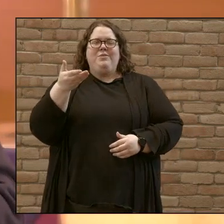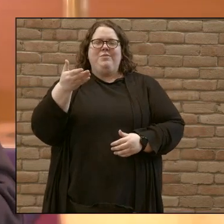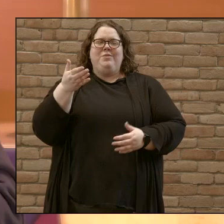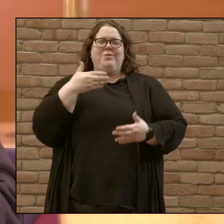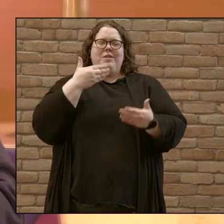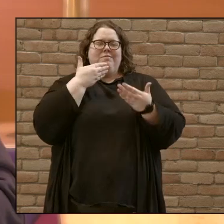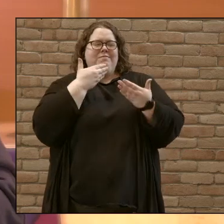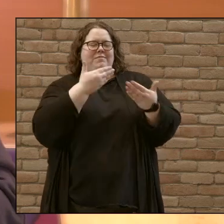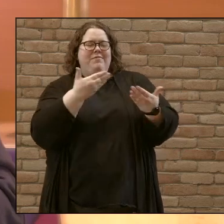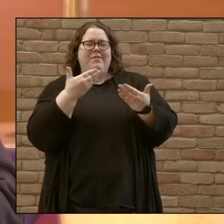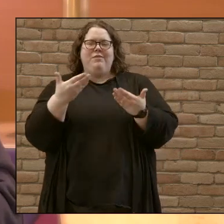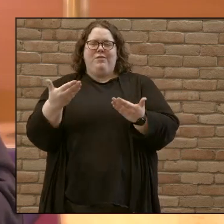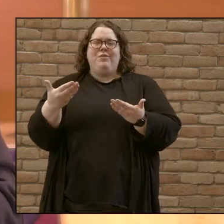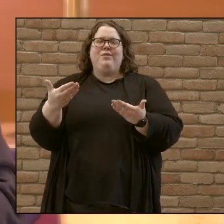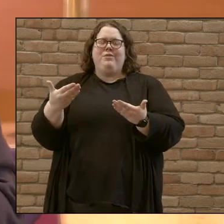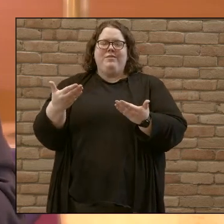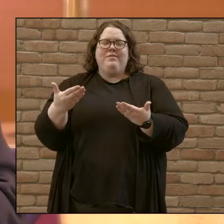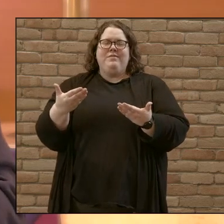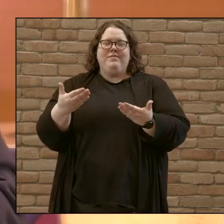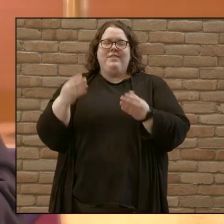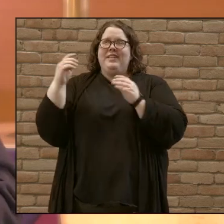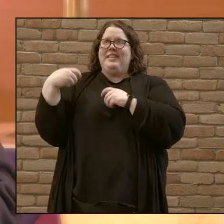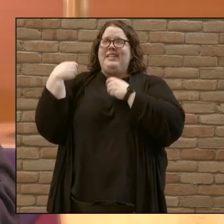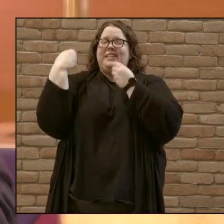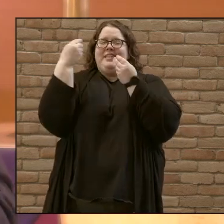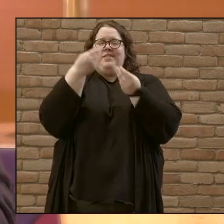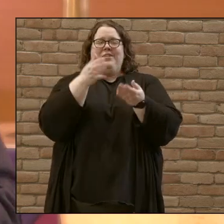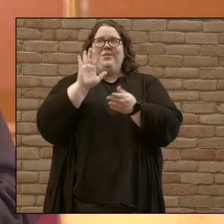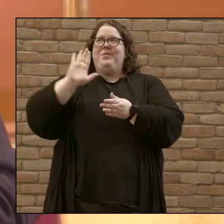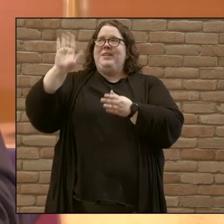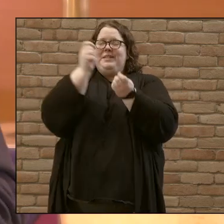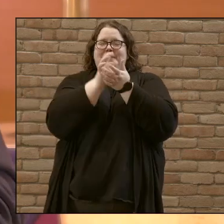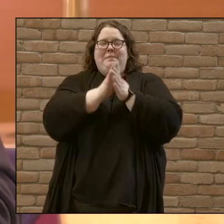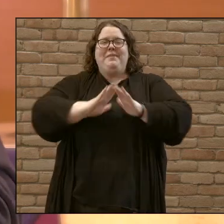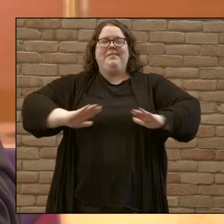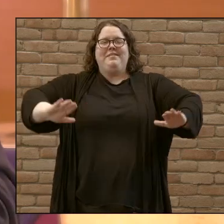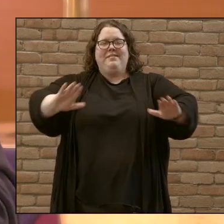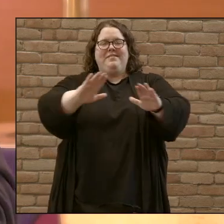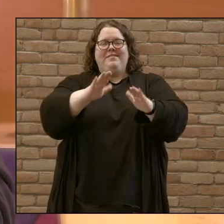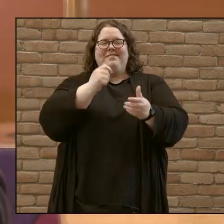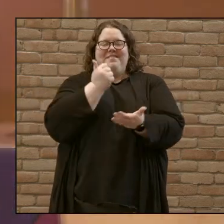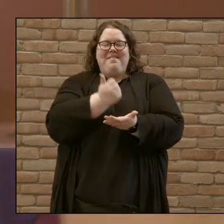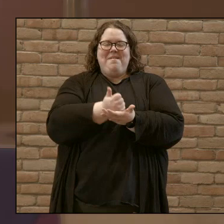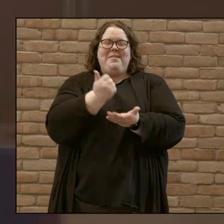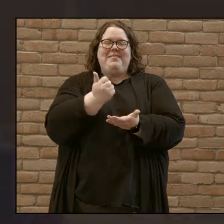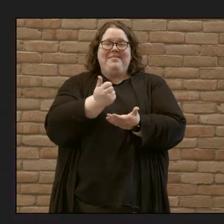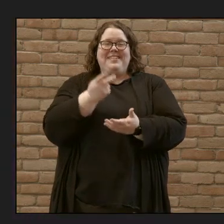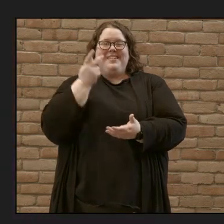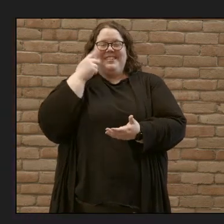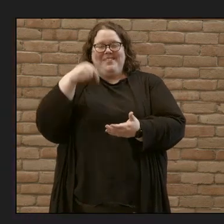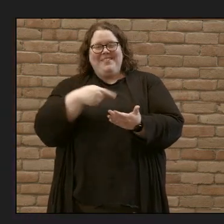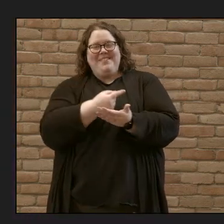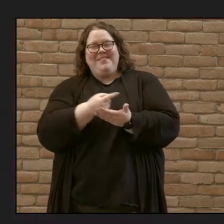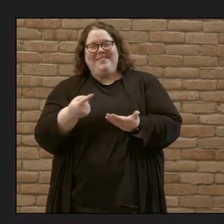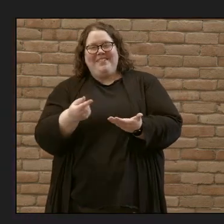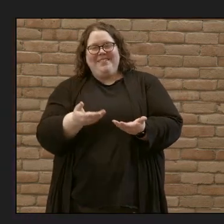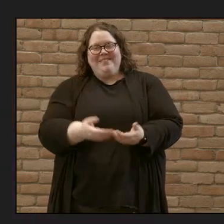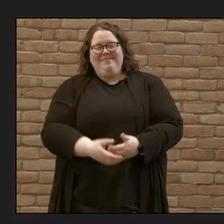favor and give you his peace. Amen. We'll see you this week.